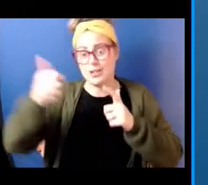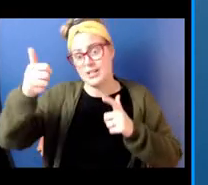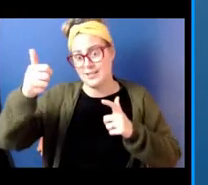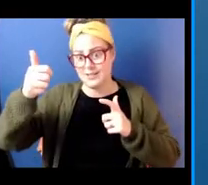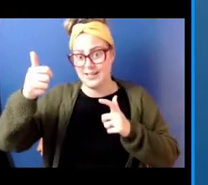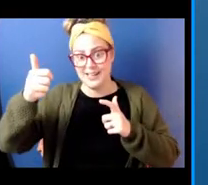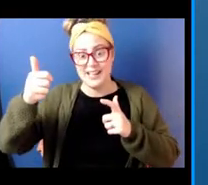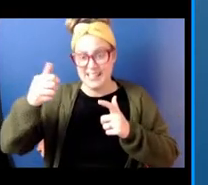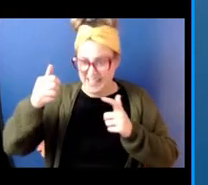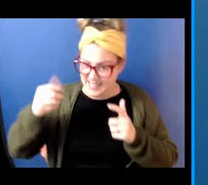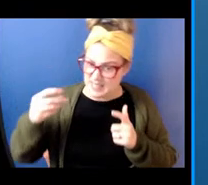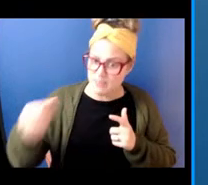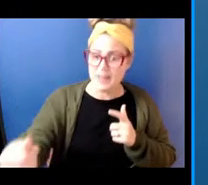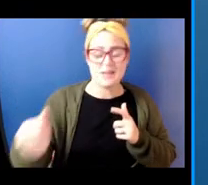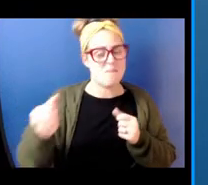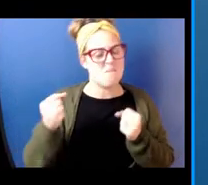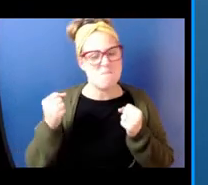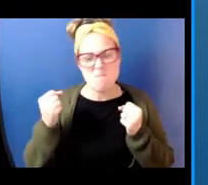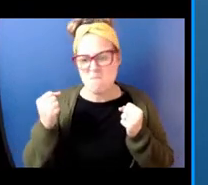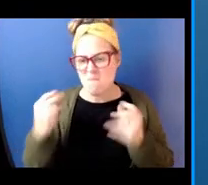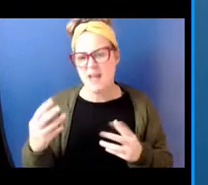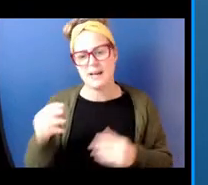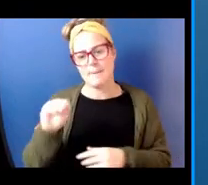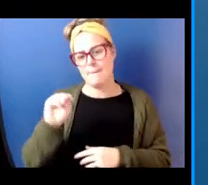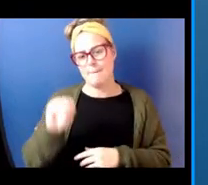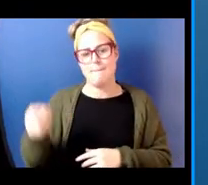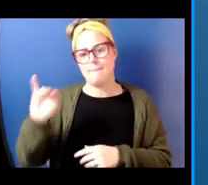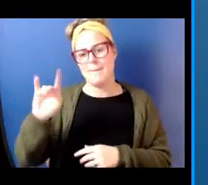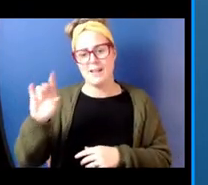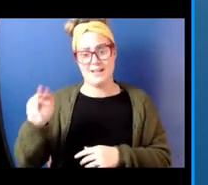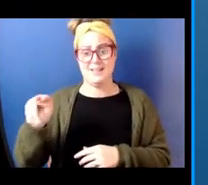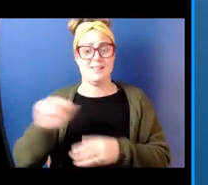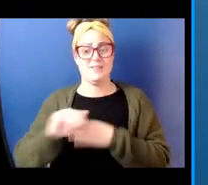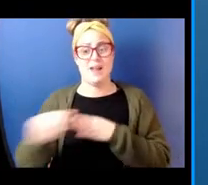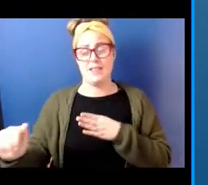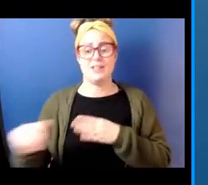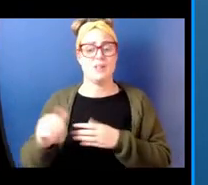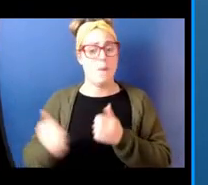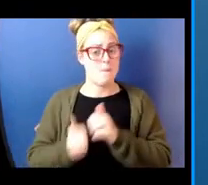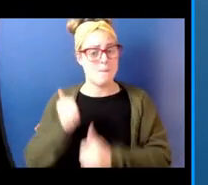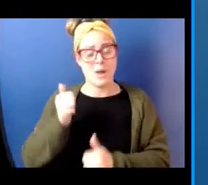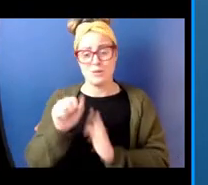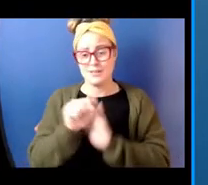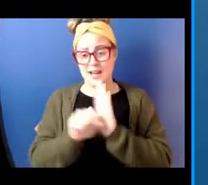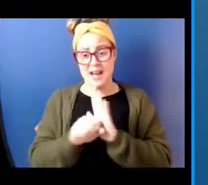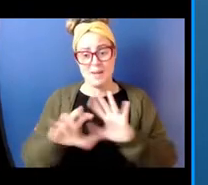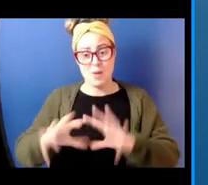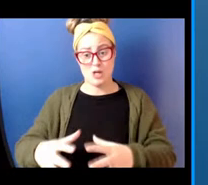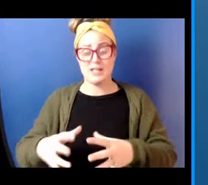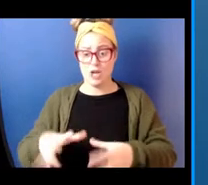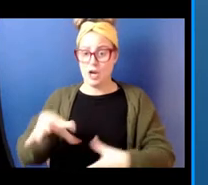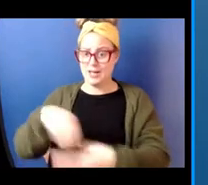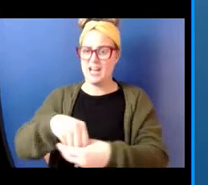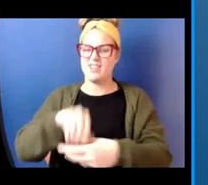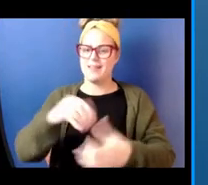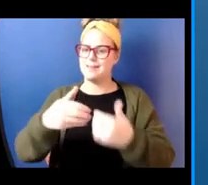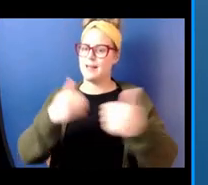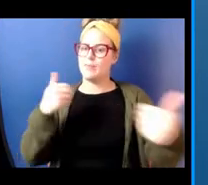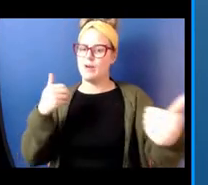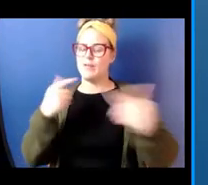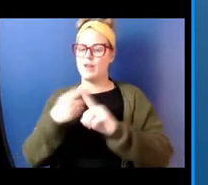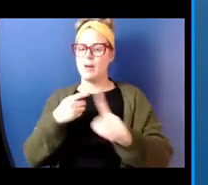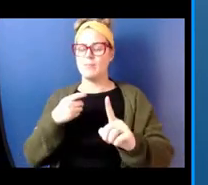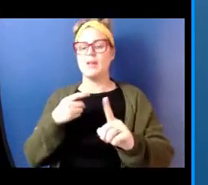millions of dollars most of our state parties do a vet does most State parties are engaged in that that's separate from this National delegate selection plan